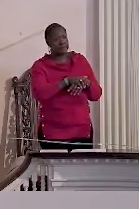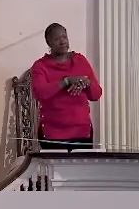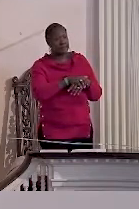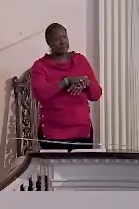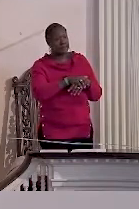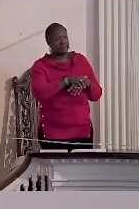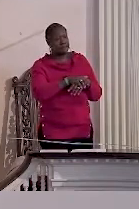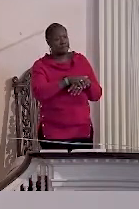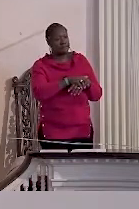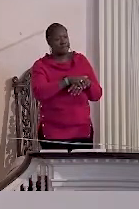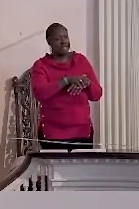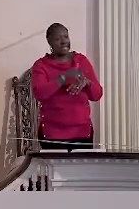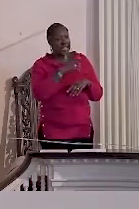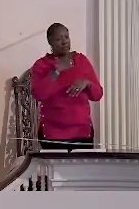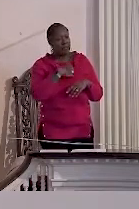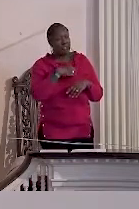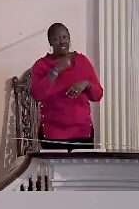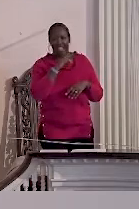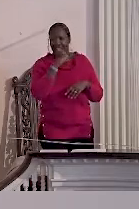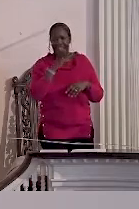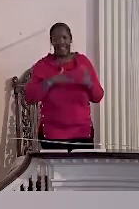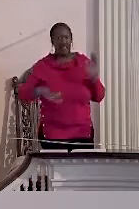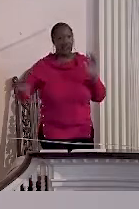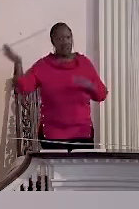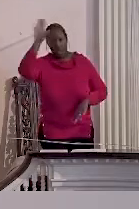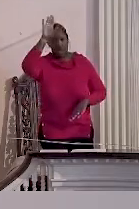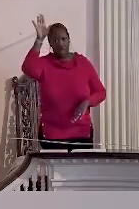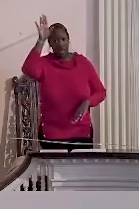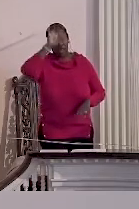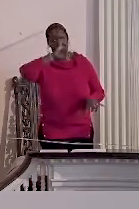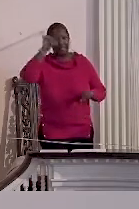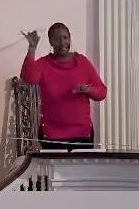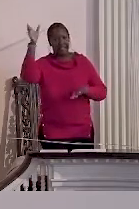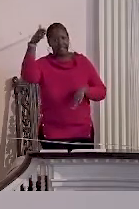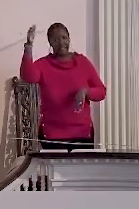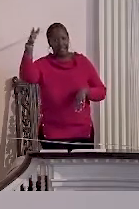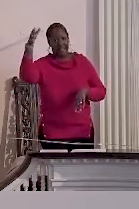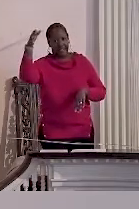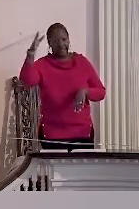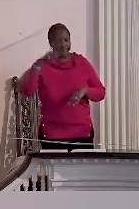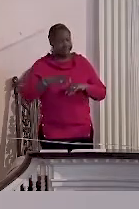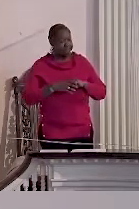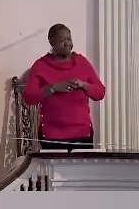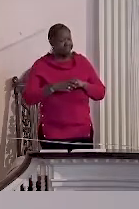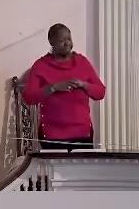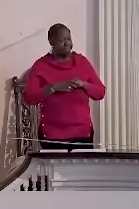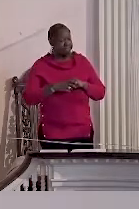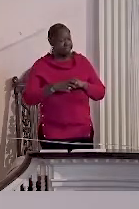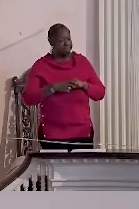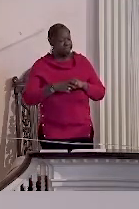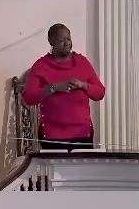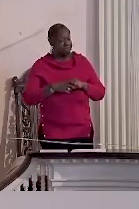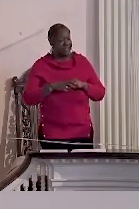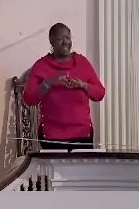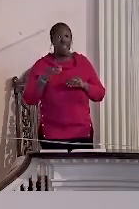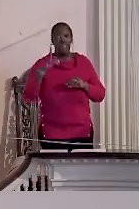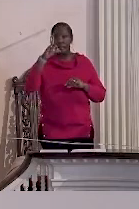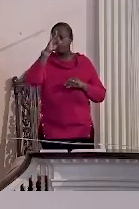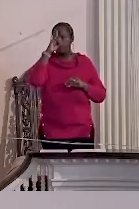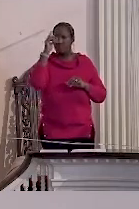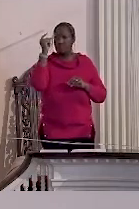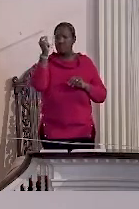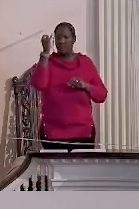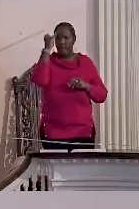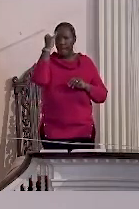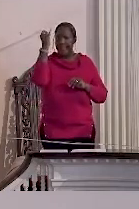had never flown up in the air like the flag on the school pole. And then a tiny idea